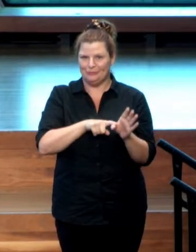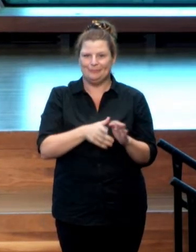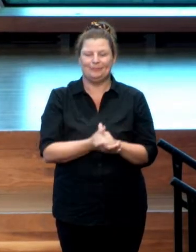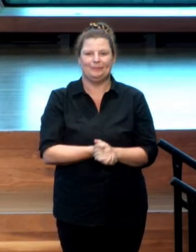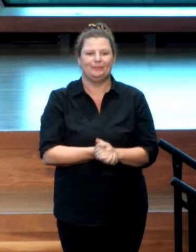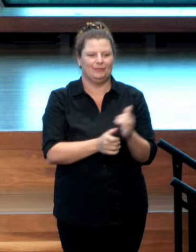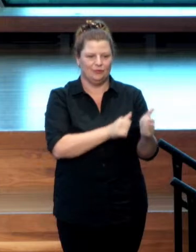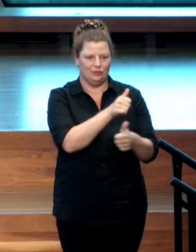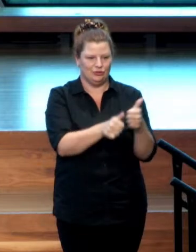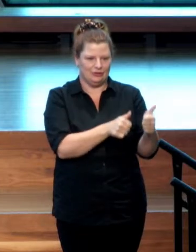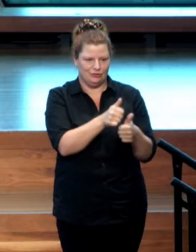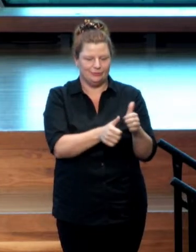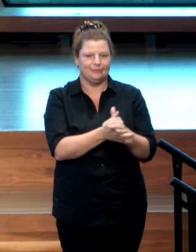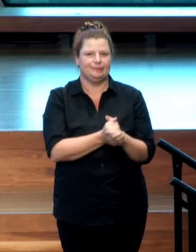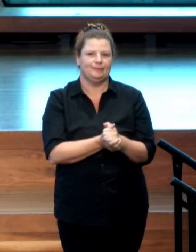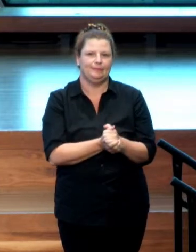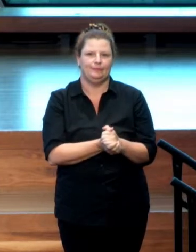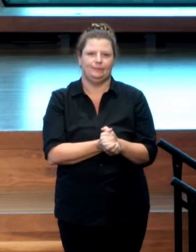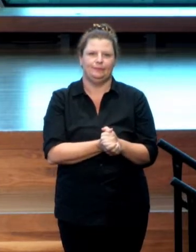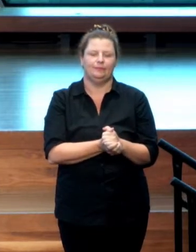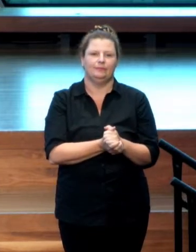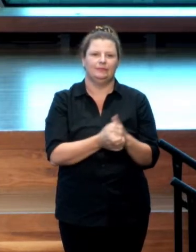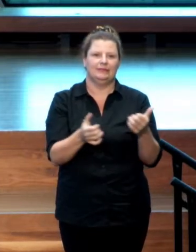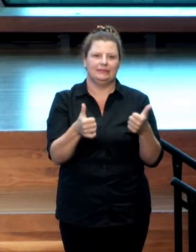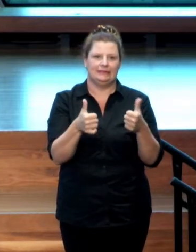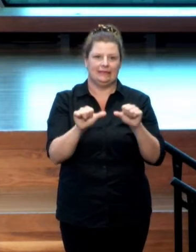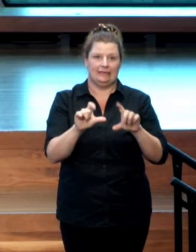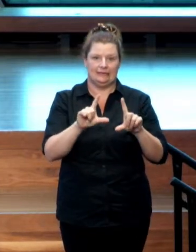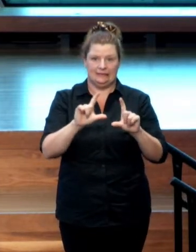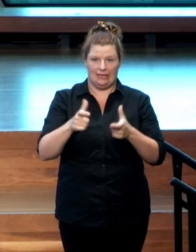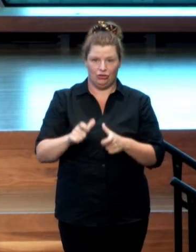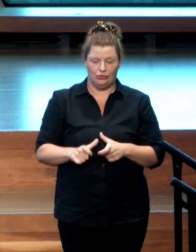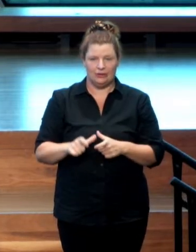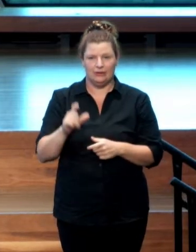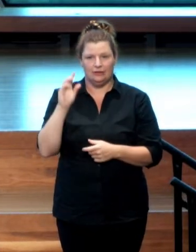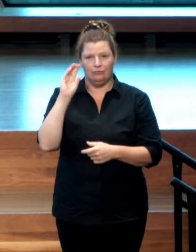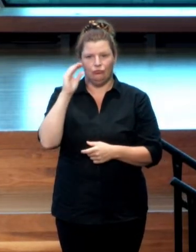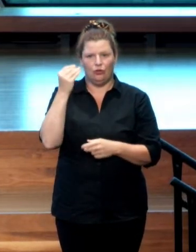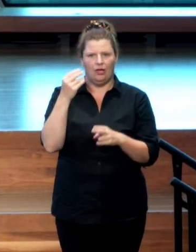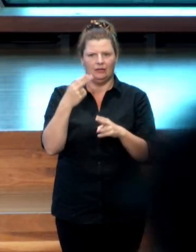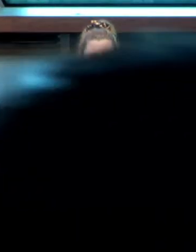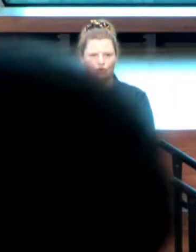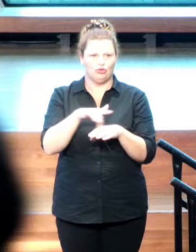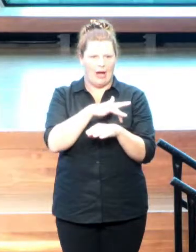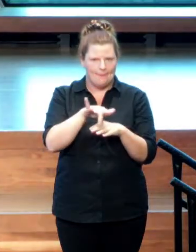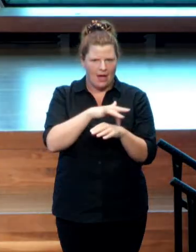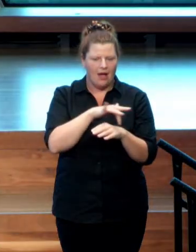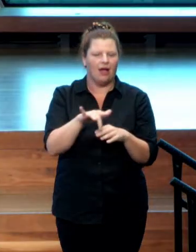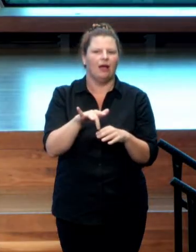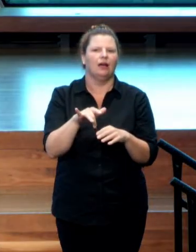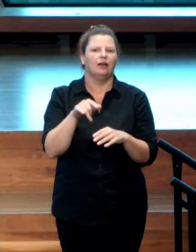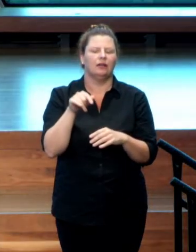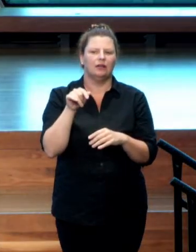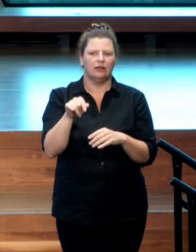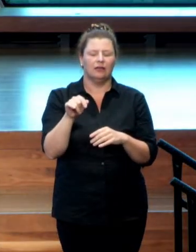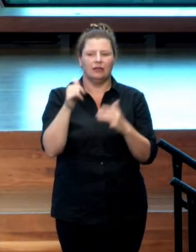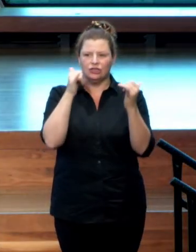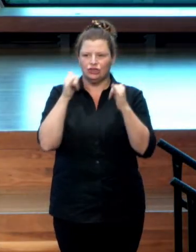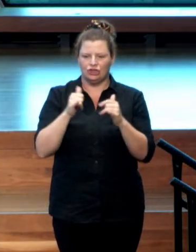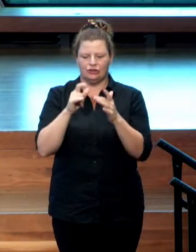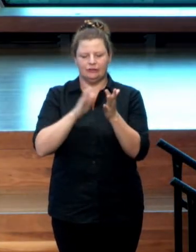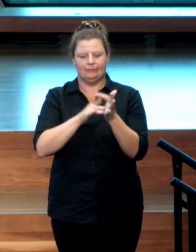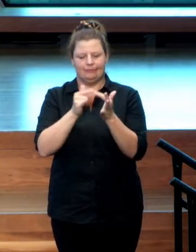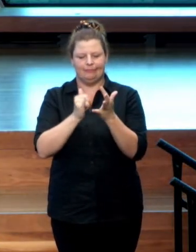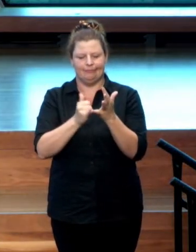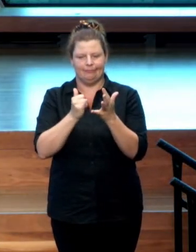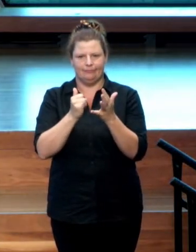So, congratulations. Our next category is a prize for drama. This year, the judges were Melissa